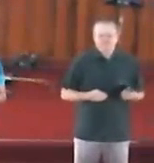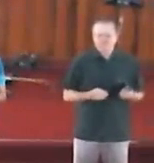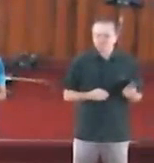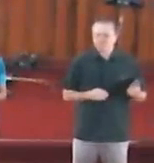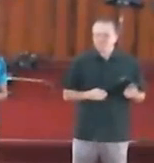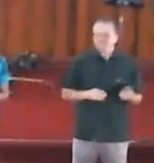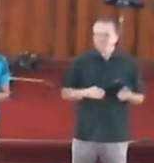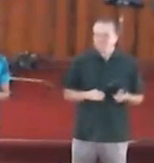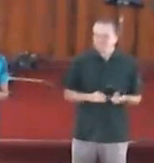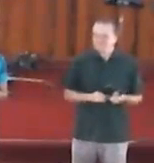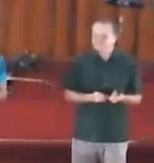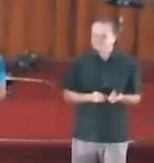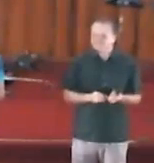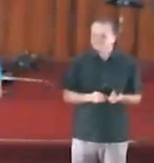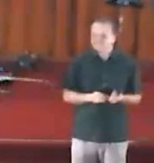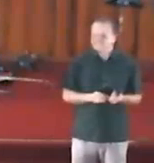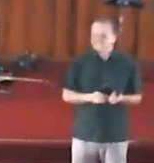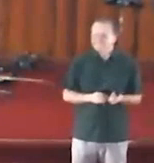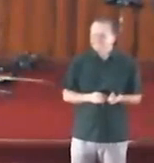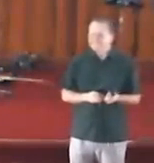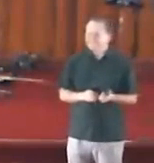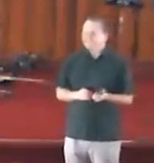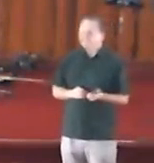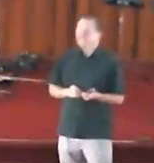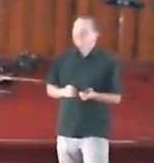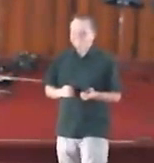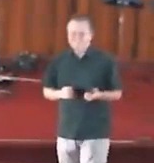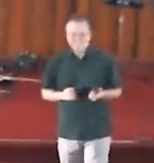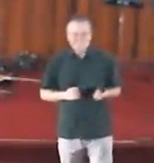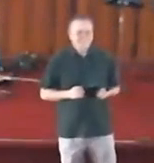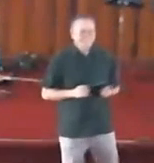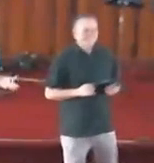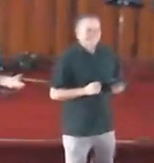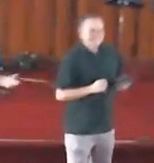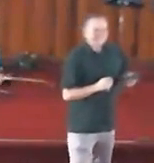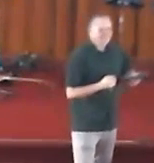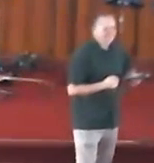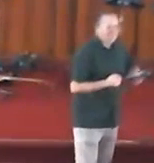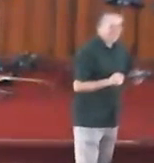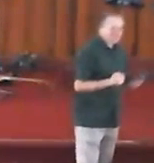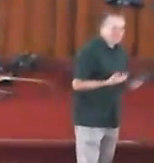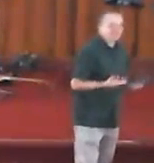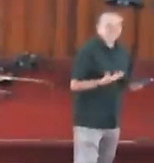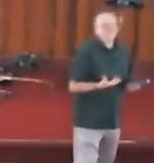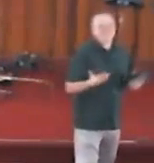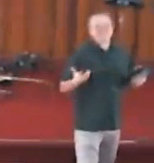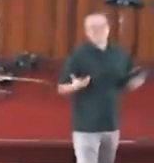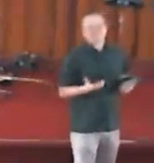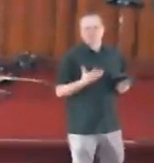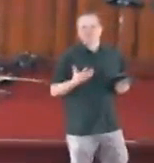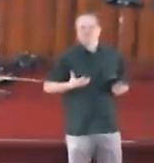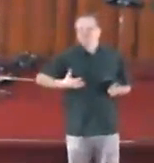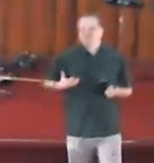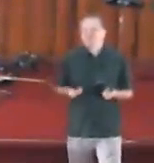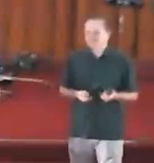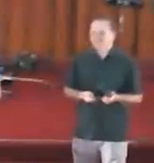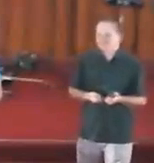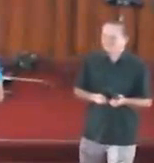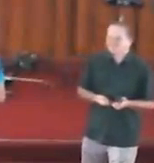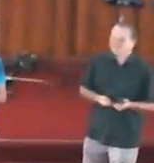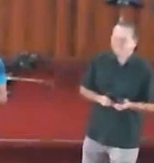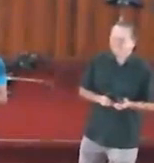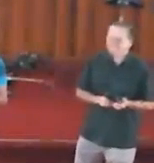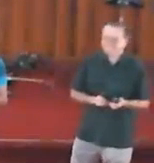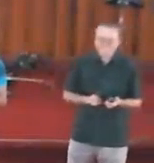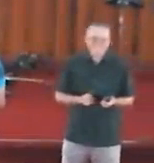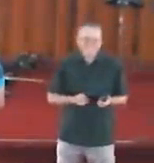¿Dios o Tapsin? So who healed me, God or the medicine? Dios a través del tapsin ayudó, ¿verdad?